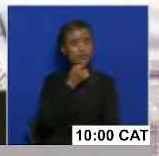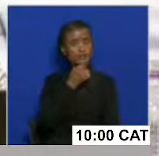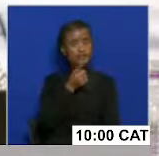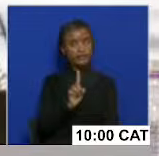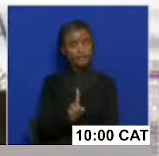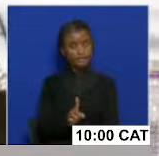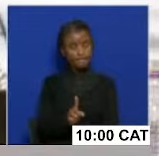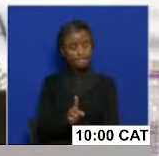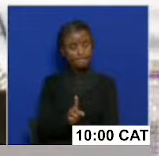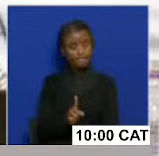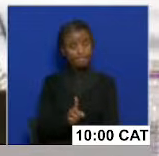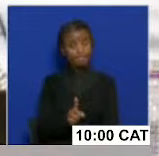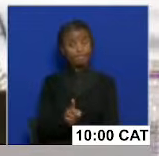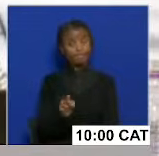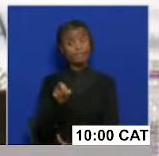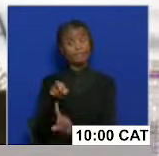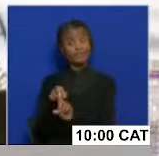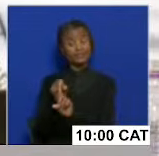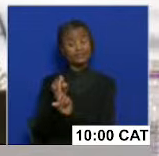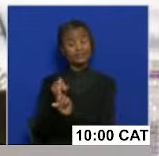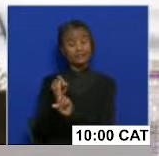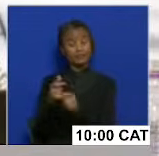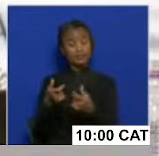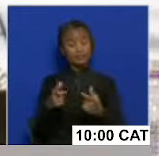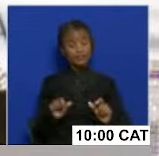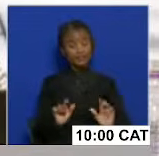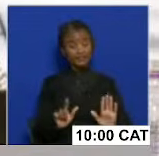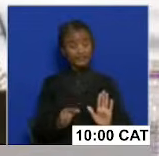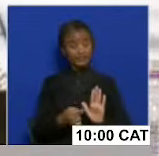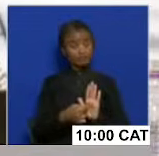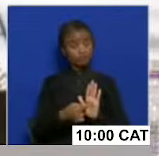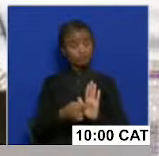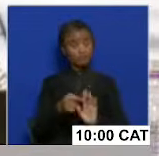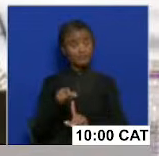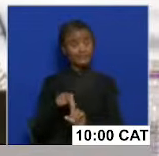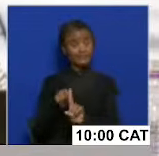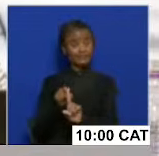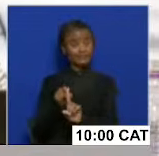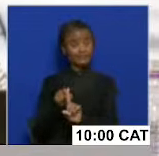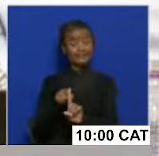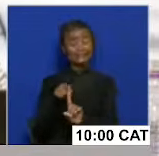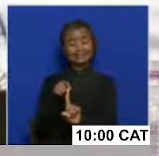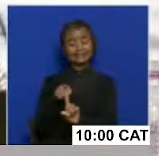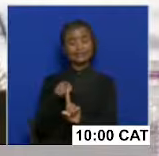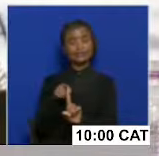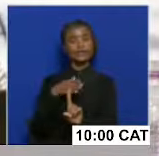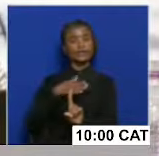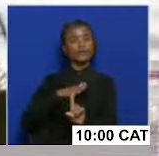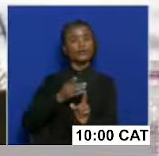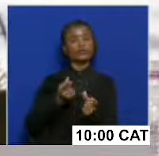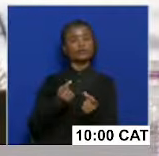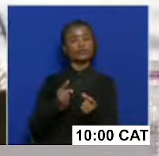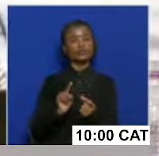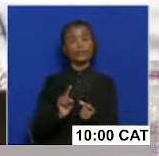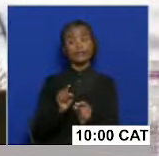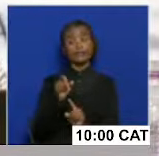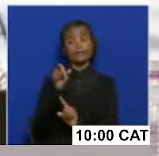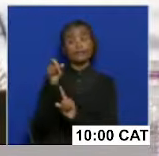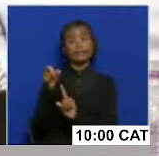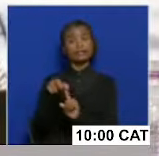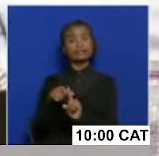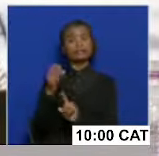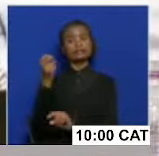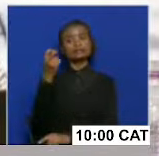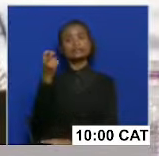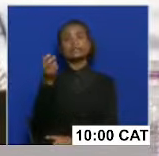individual you refer to in paragraph 7, what he wanted to do is to get somebody to steal the stones. Is that correct?